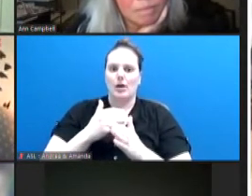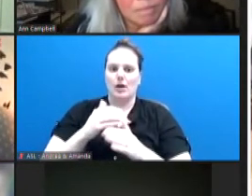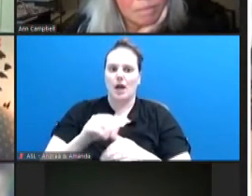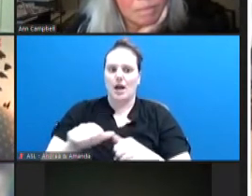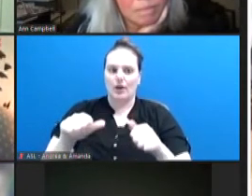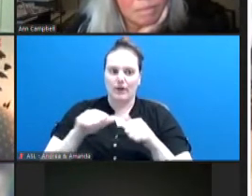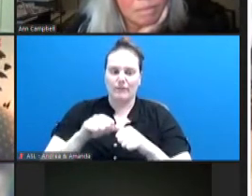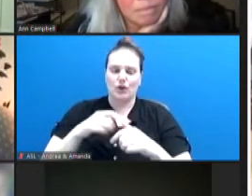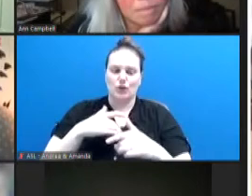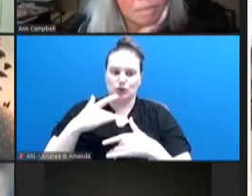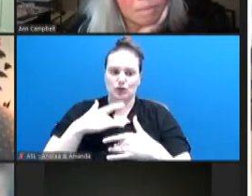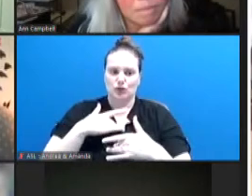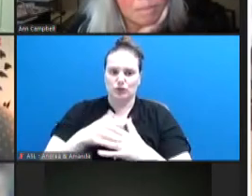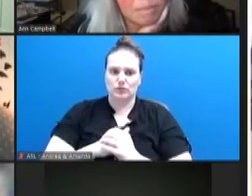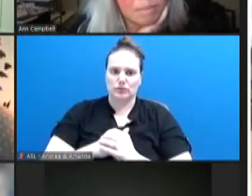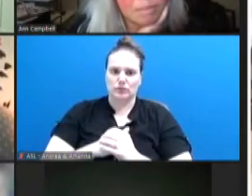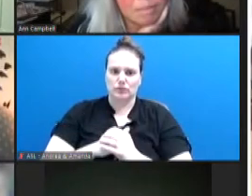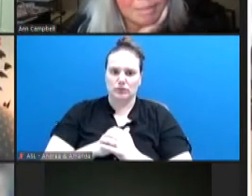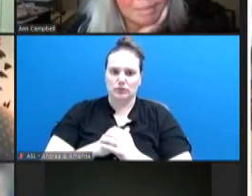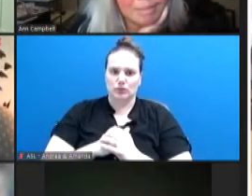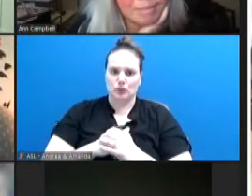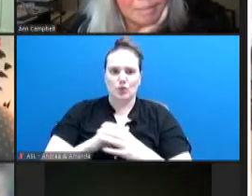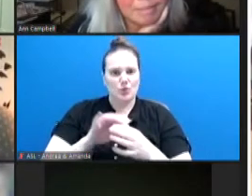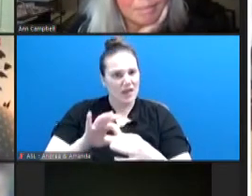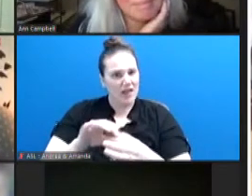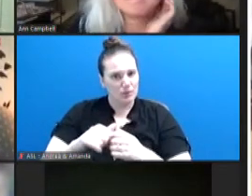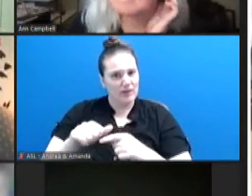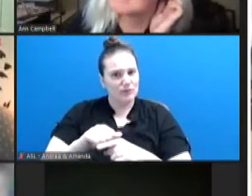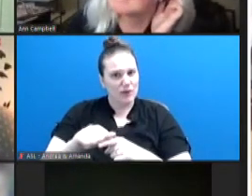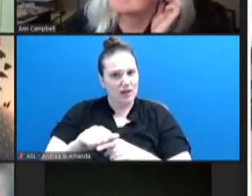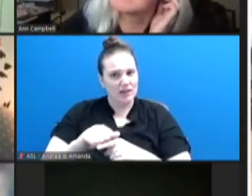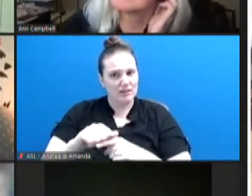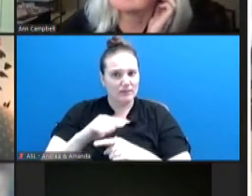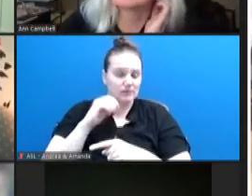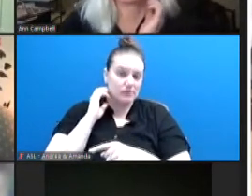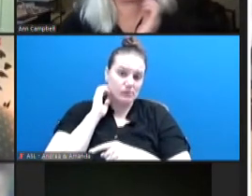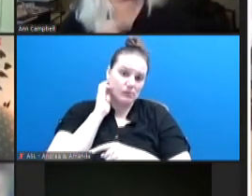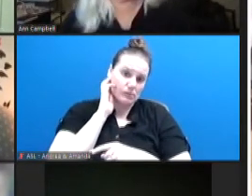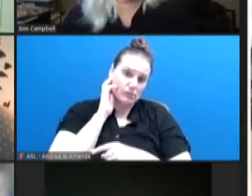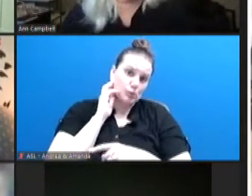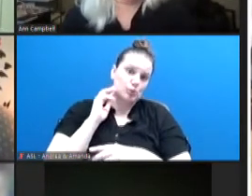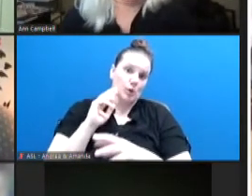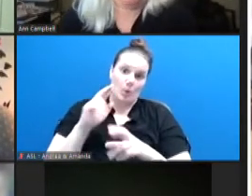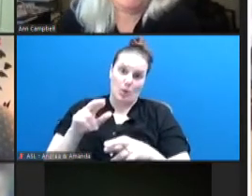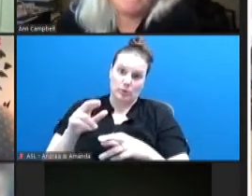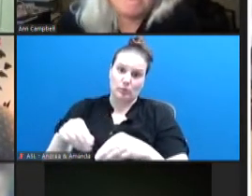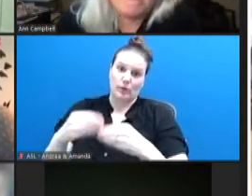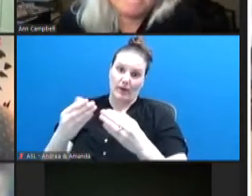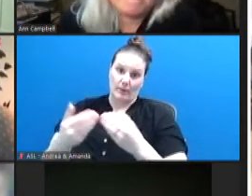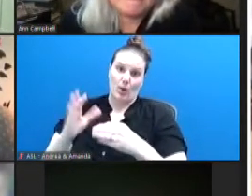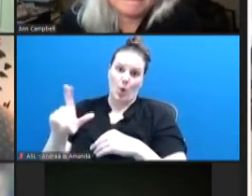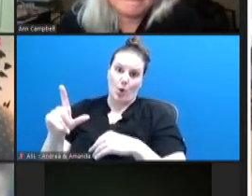concerns related to training and also to the reports provided by COCO.